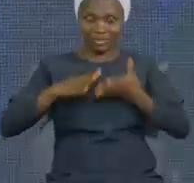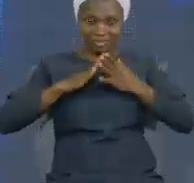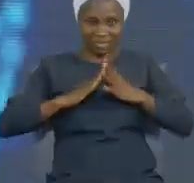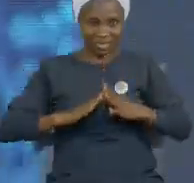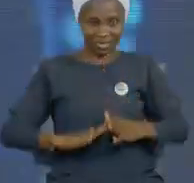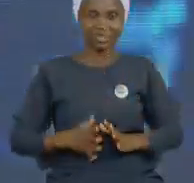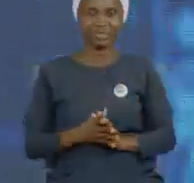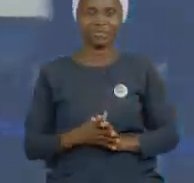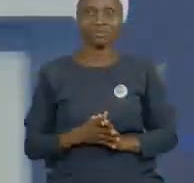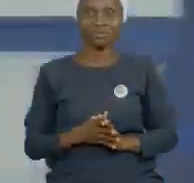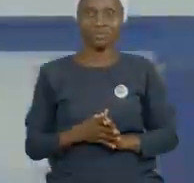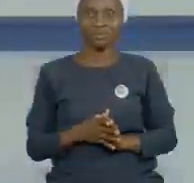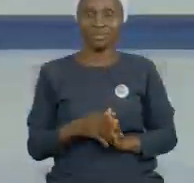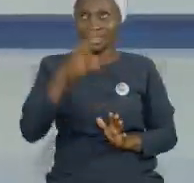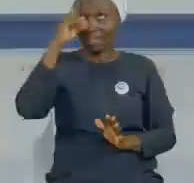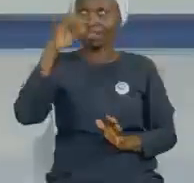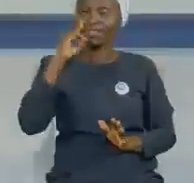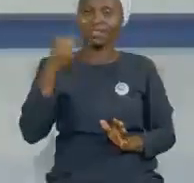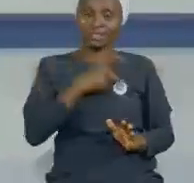Peace. He is the Prince of Power.